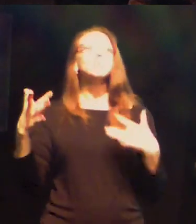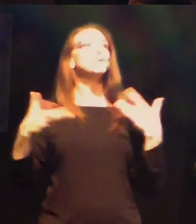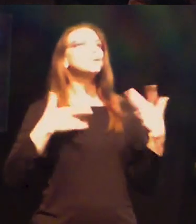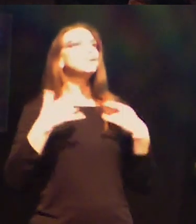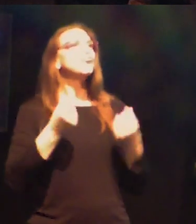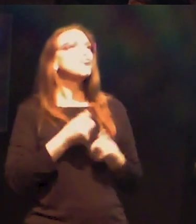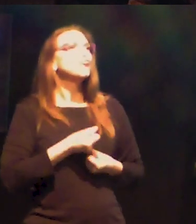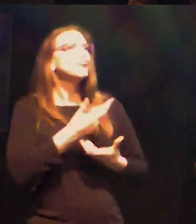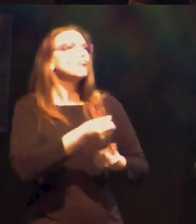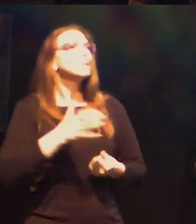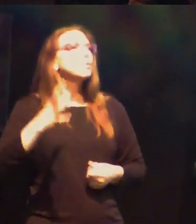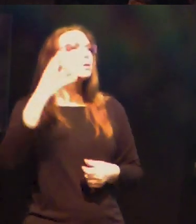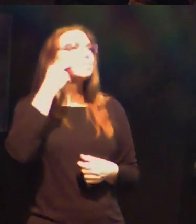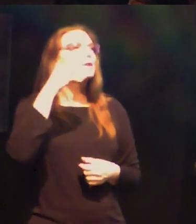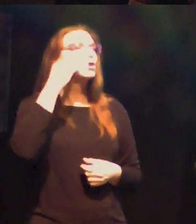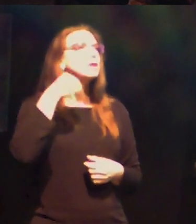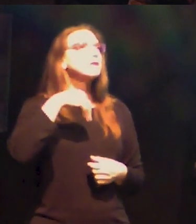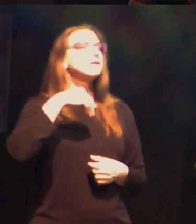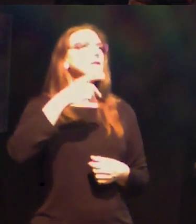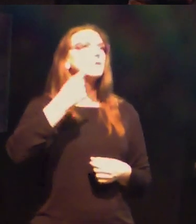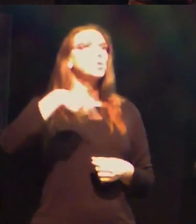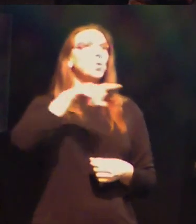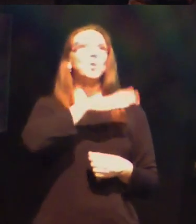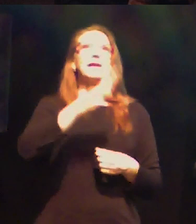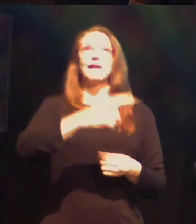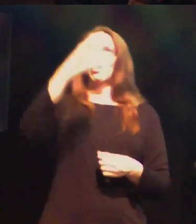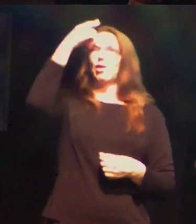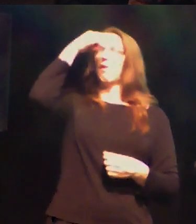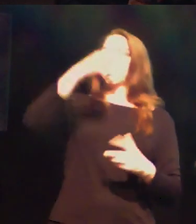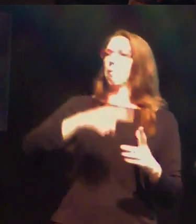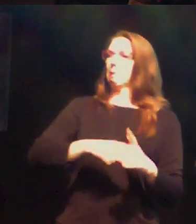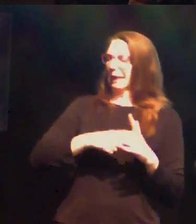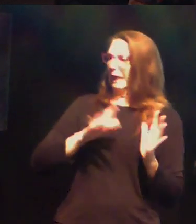her experiences that we never thought in the beginning.